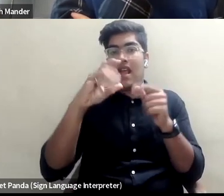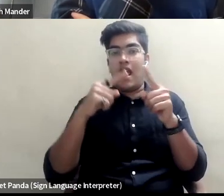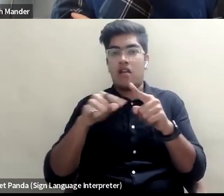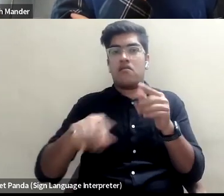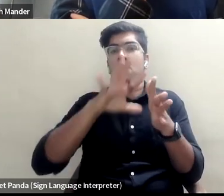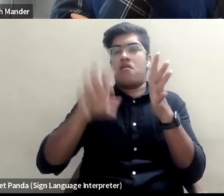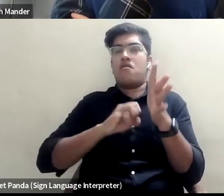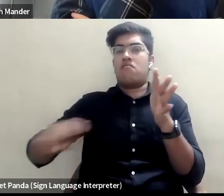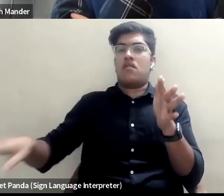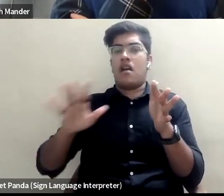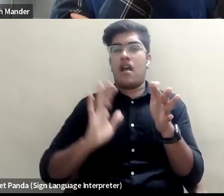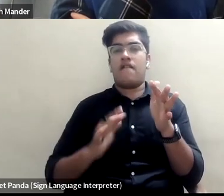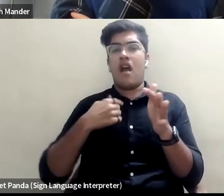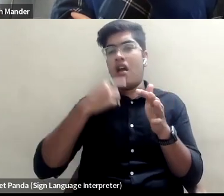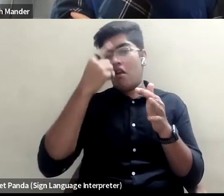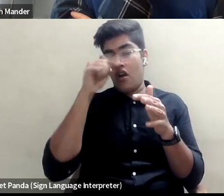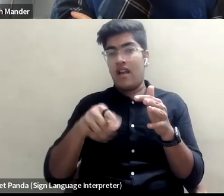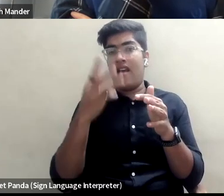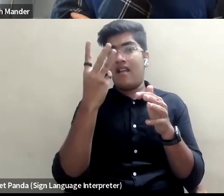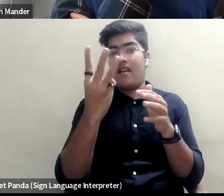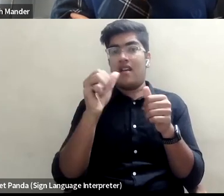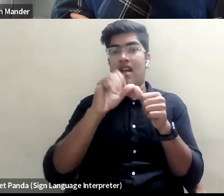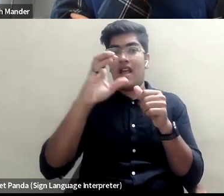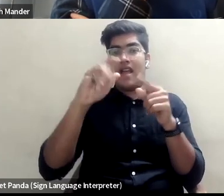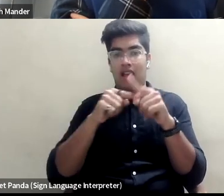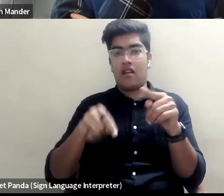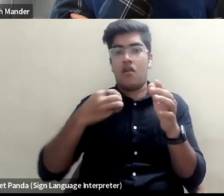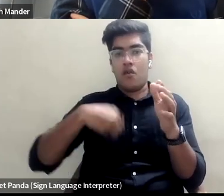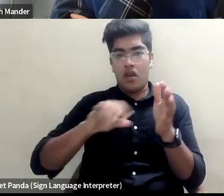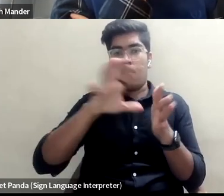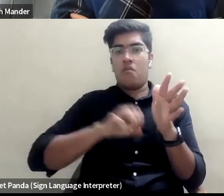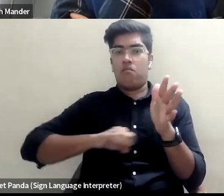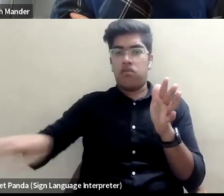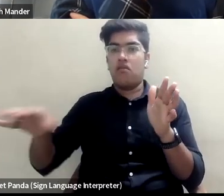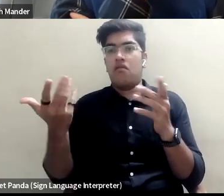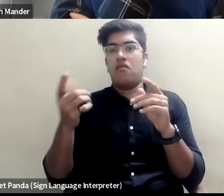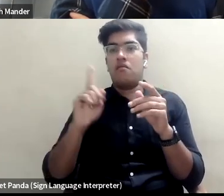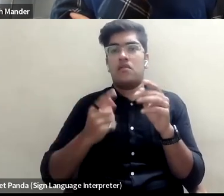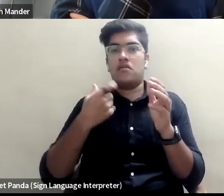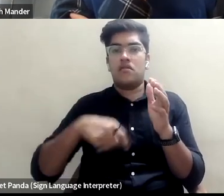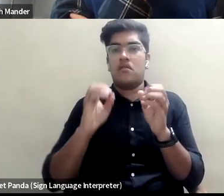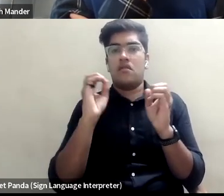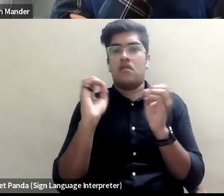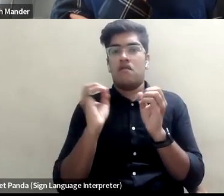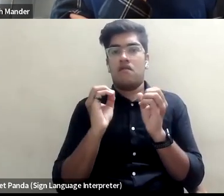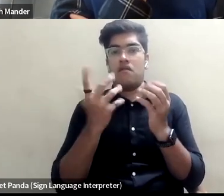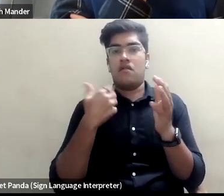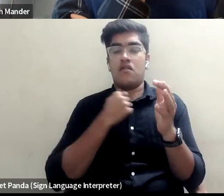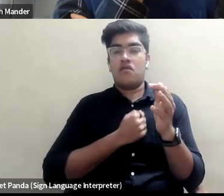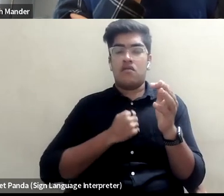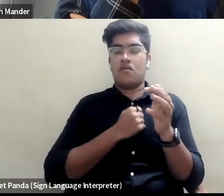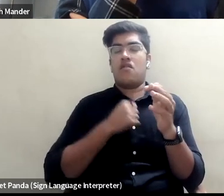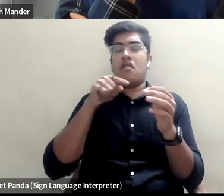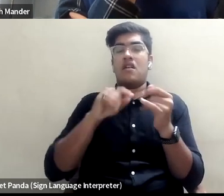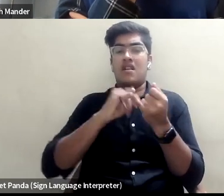I thought all these three acts would be scrapped. But I'm sorry that the situation in the country